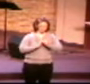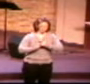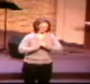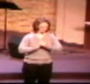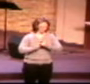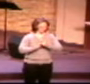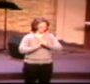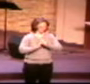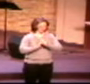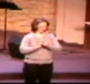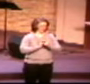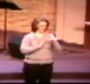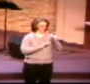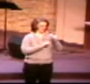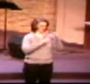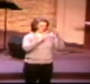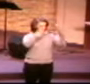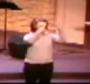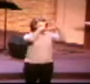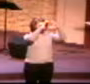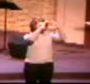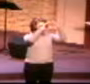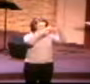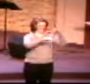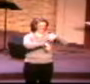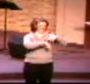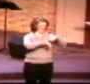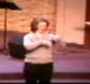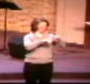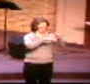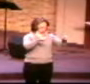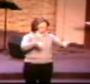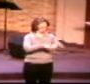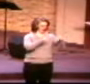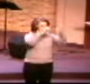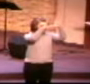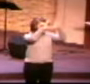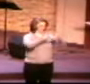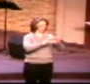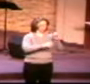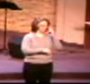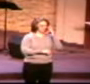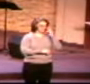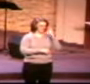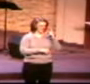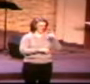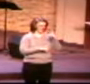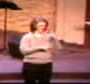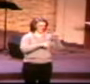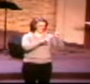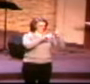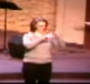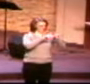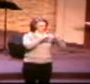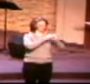ball drops from Times Square. We see fireworks in Sydney, Australia one time a year. And we